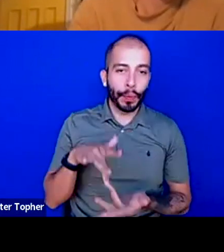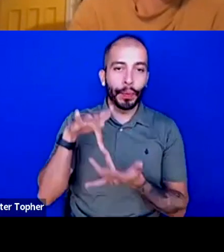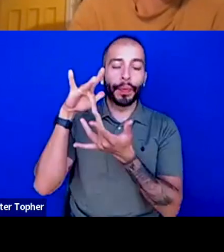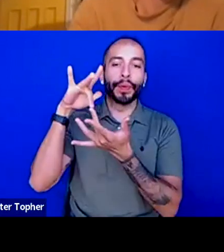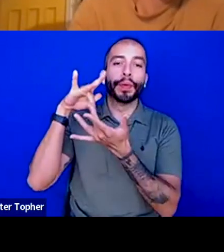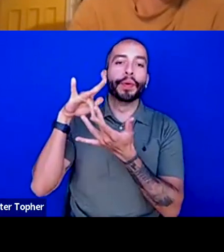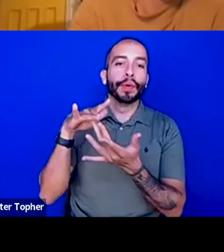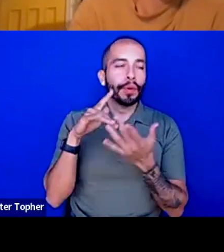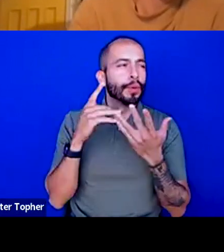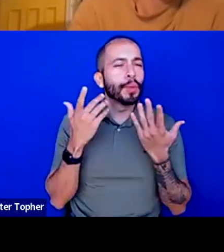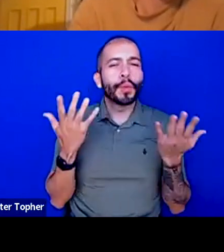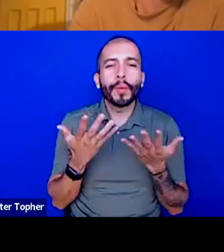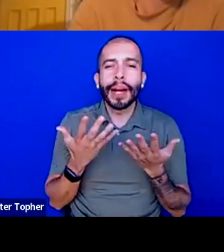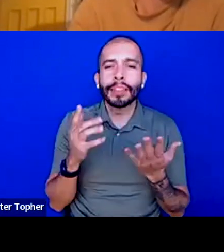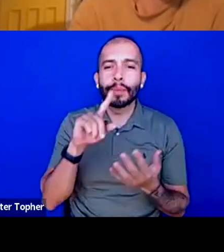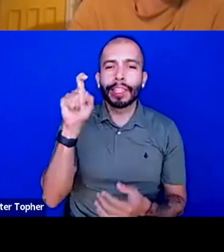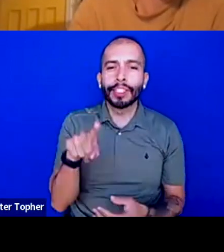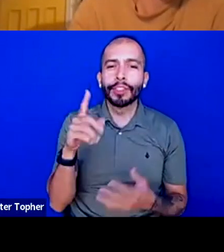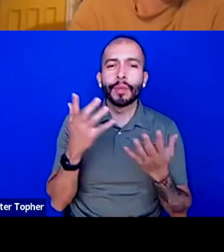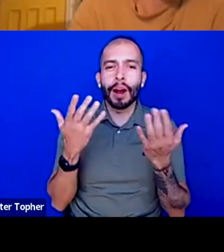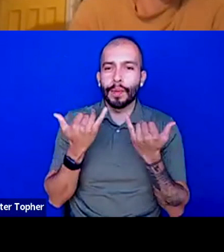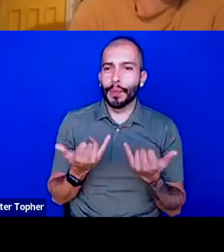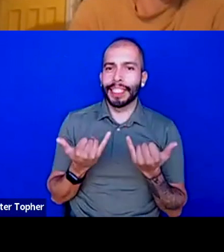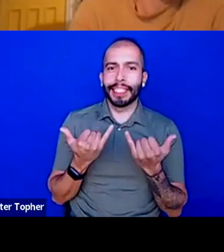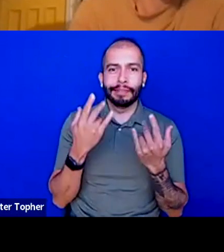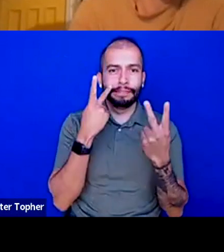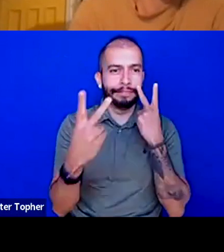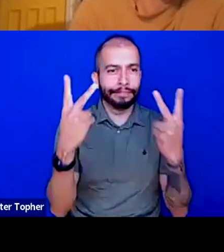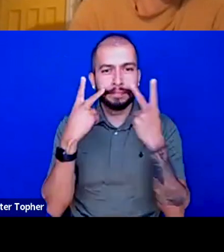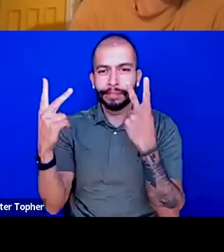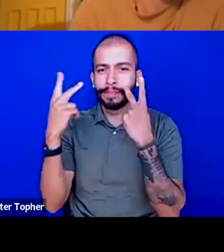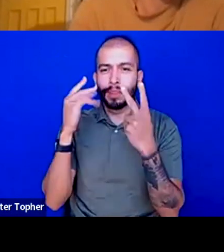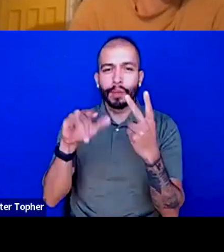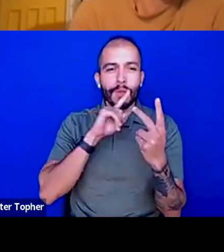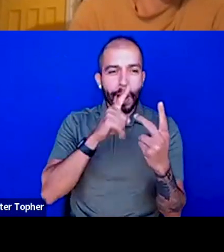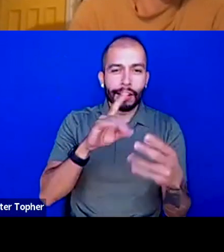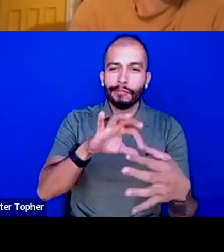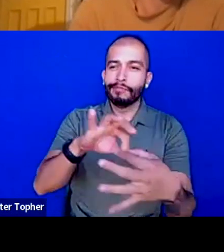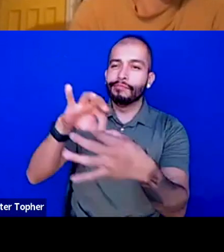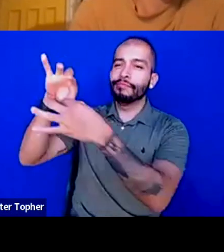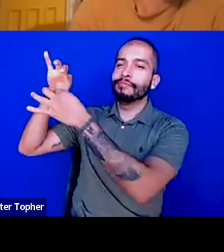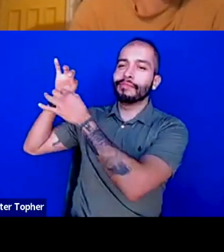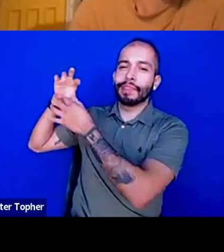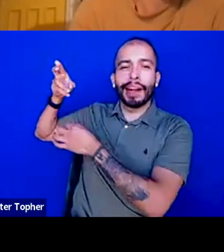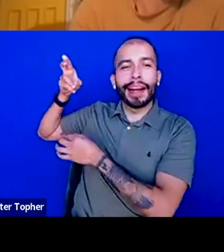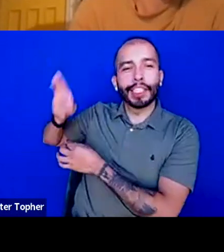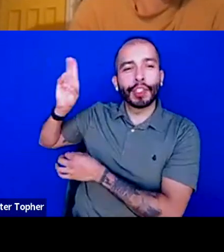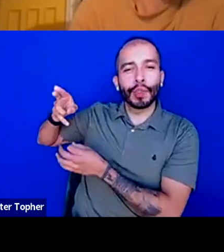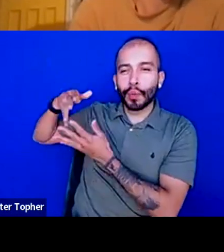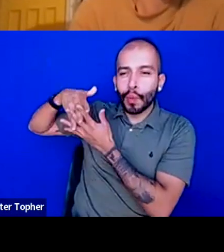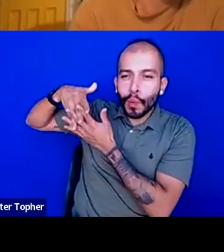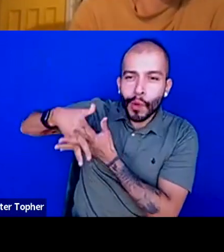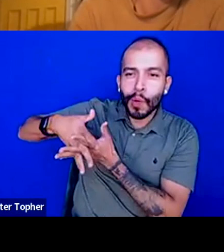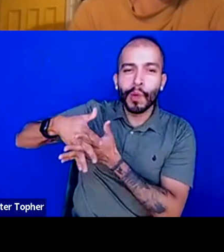these historical roots of surveillance enacted against MAD, neurodivergent, and disabled people, just to bring us